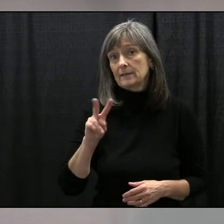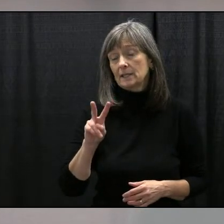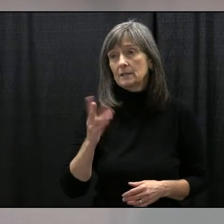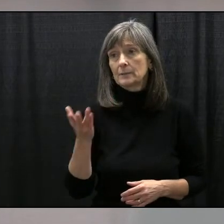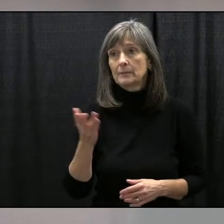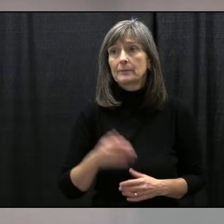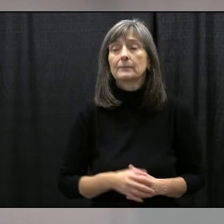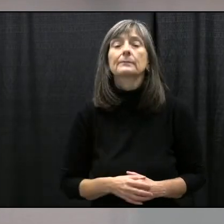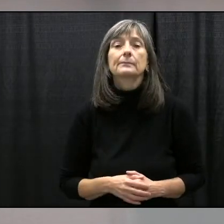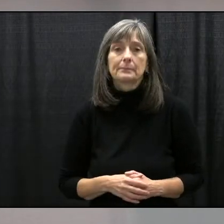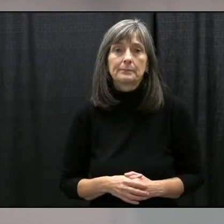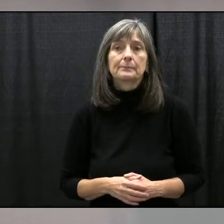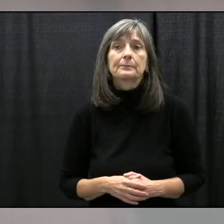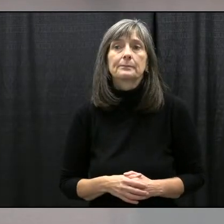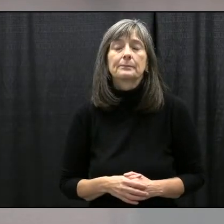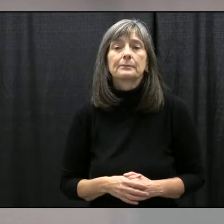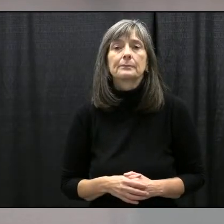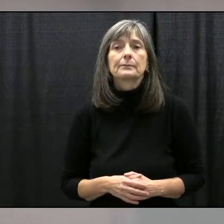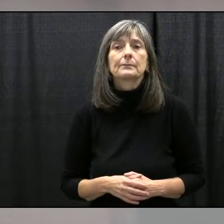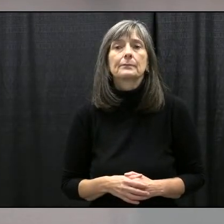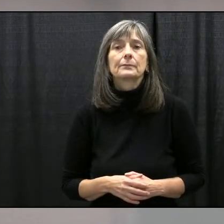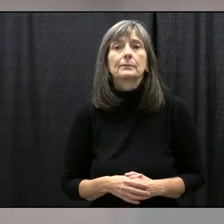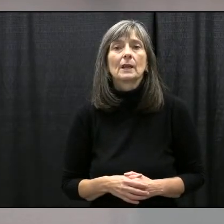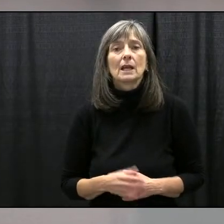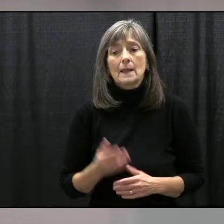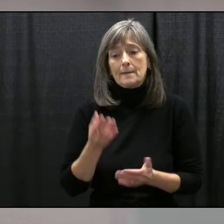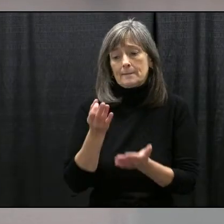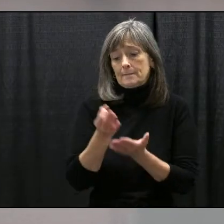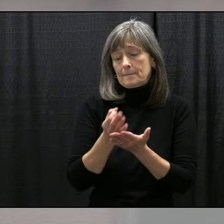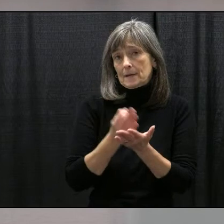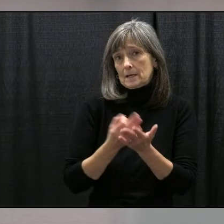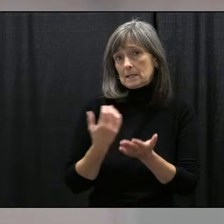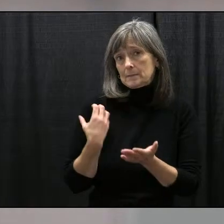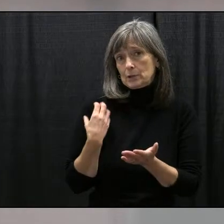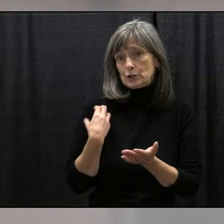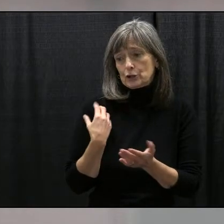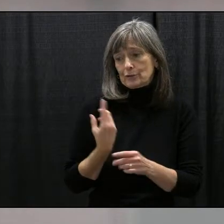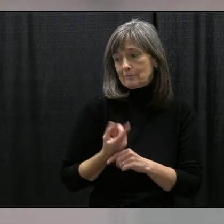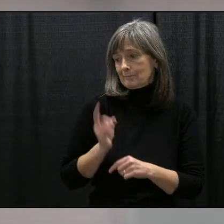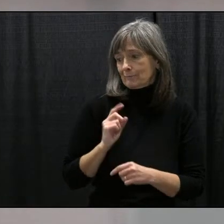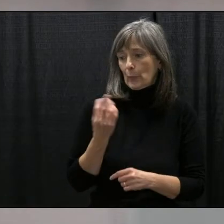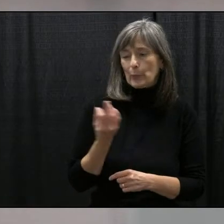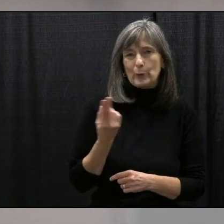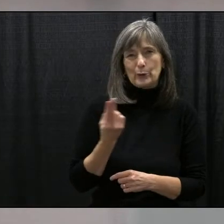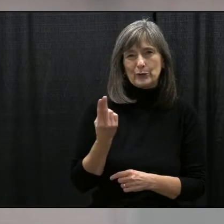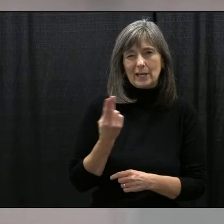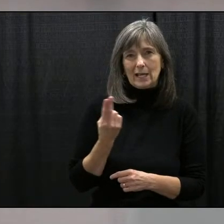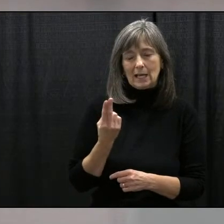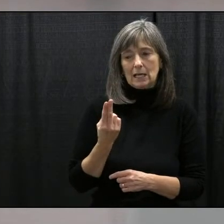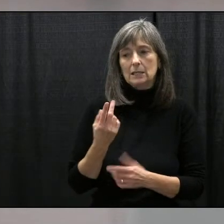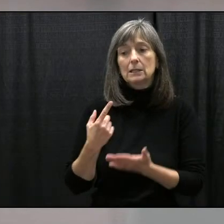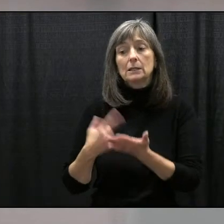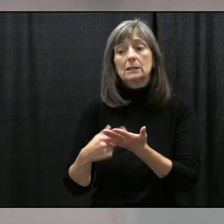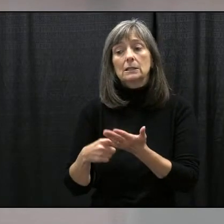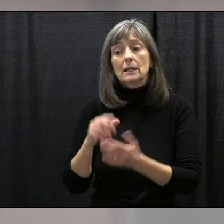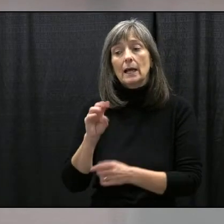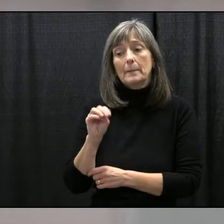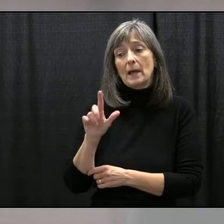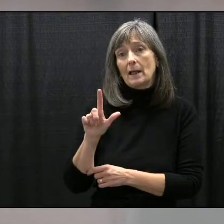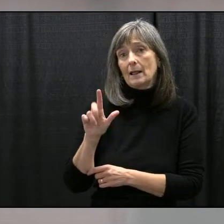question? Yeah, thank you. Minister, we heard from the finance minister on Thursday in relation to the NLMA's